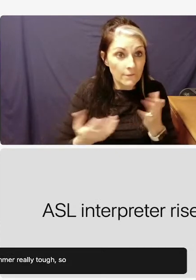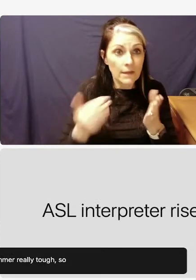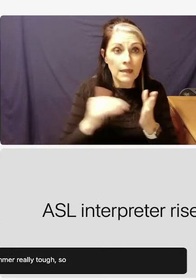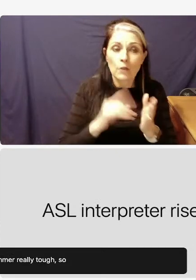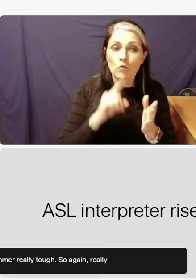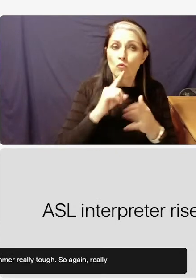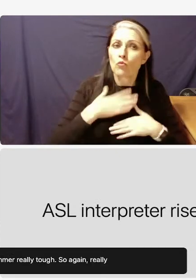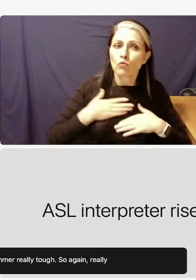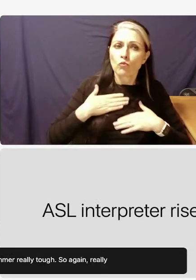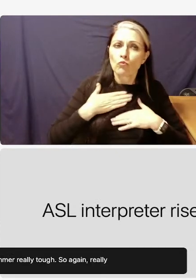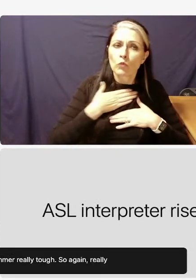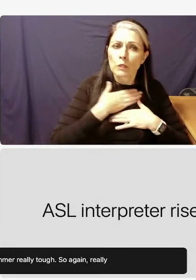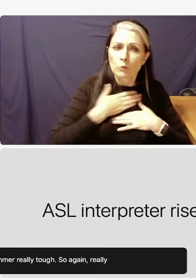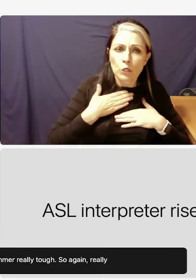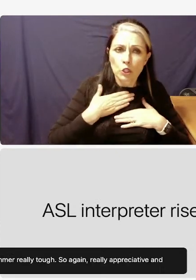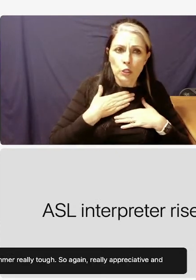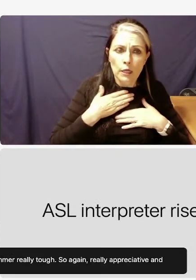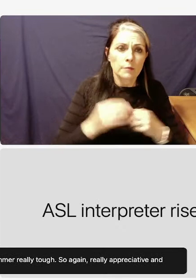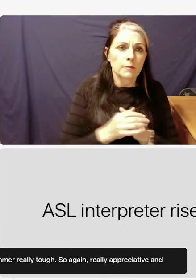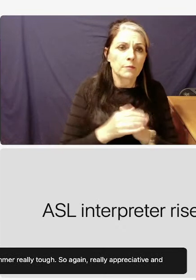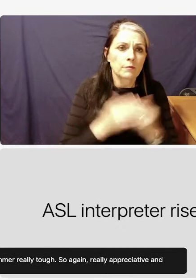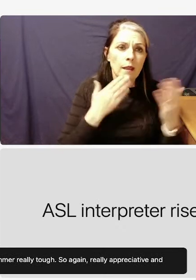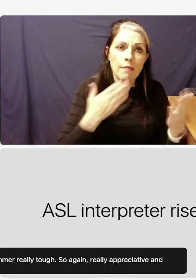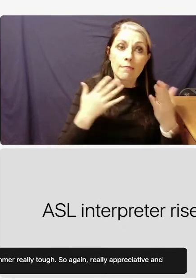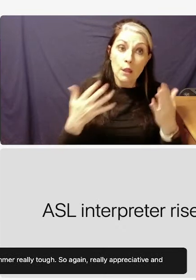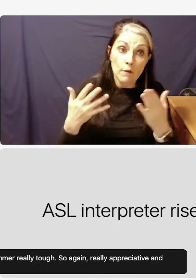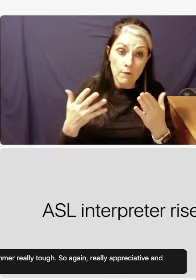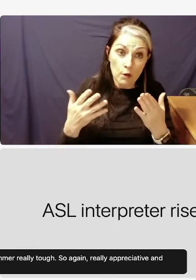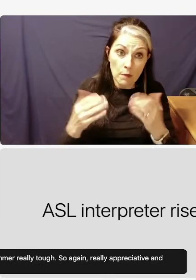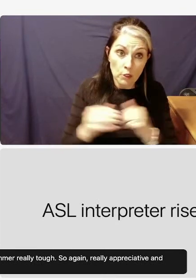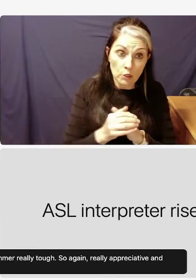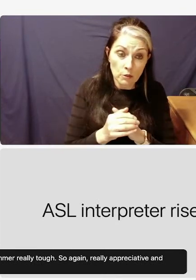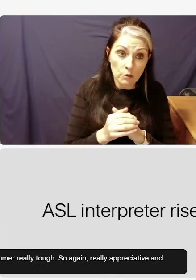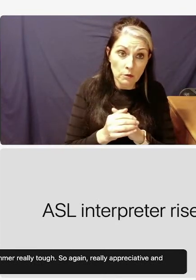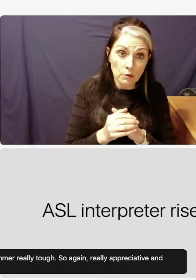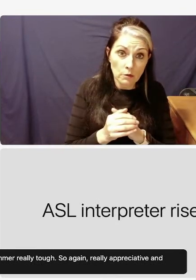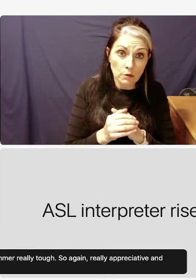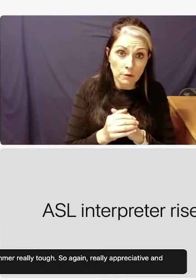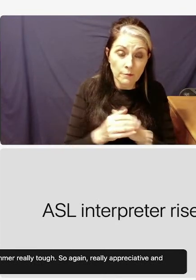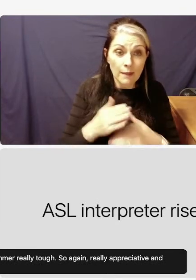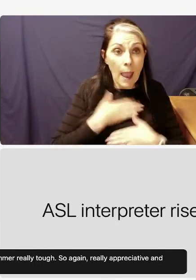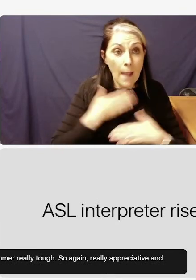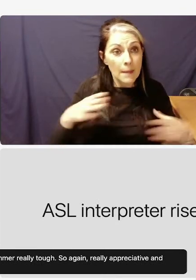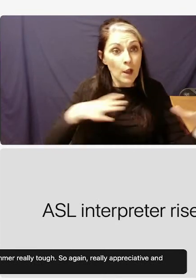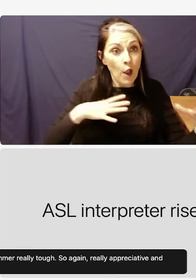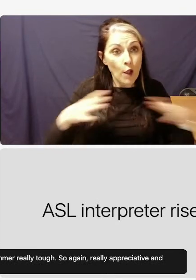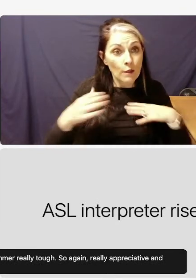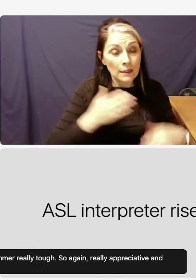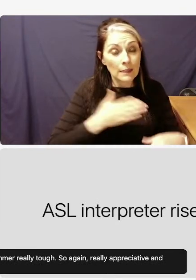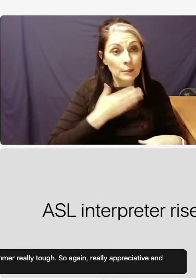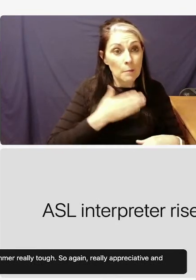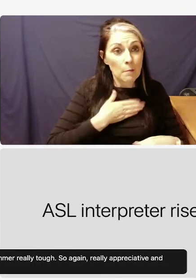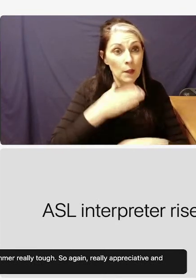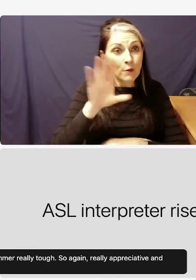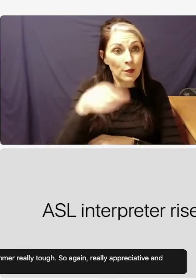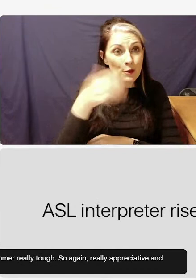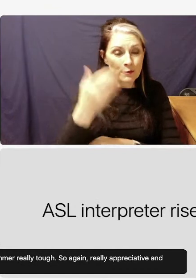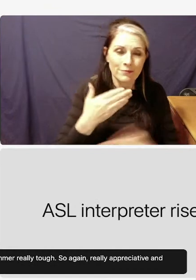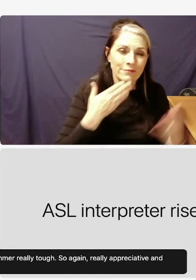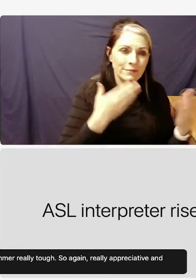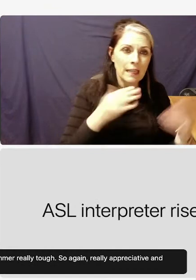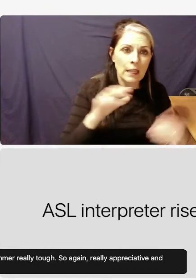appreciative and just thank you very much and happy holidays merry christmas thank you